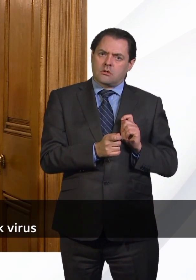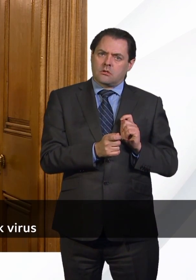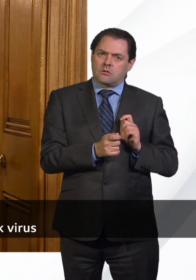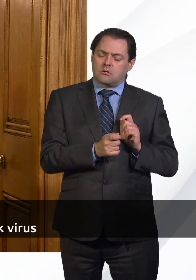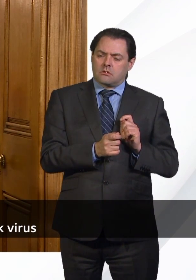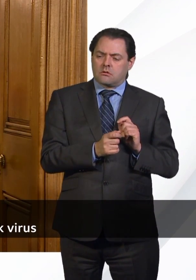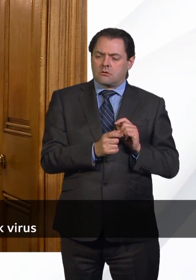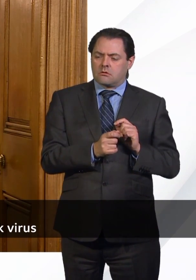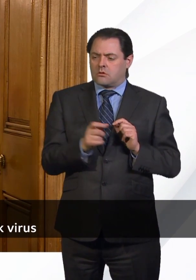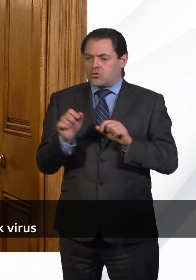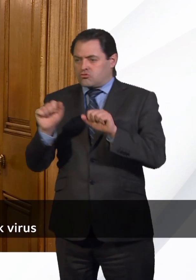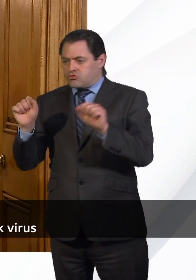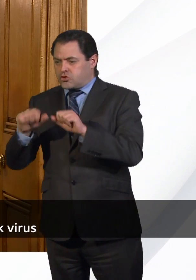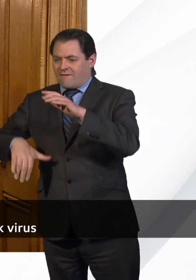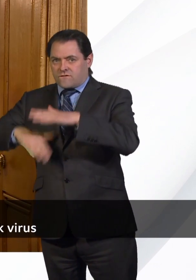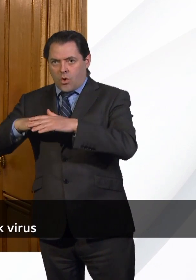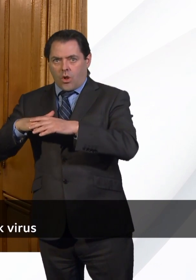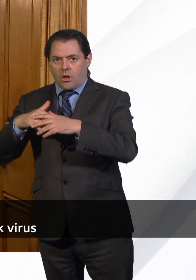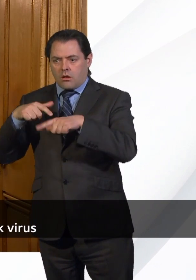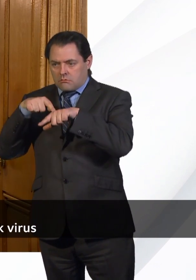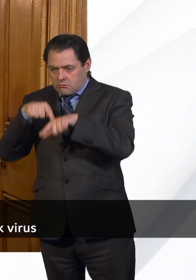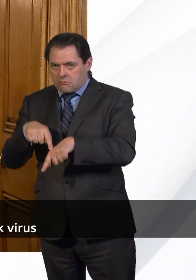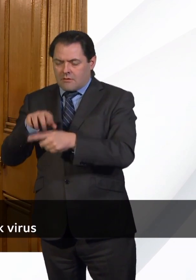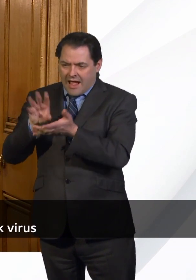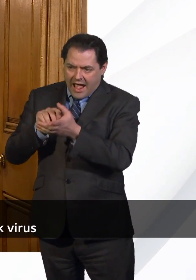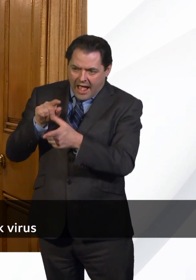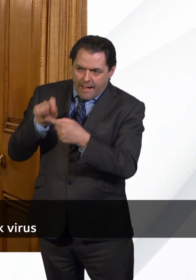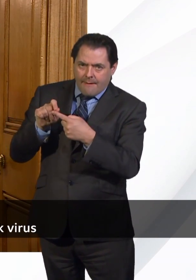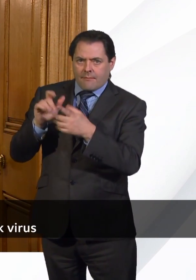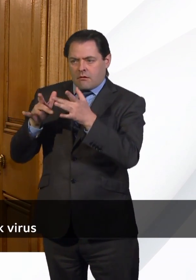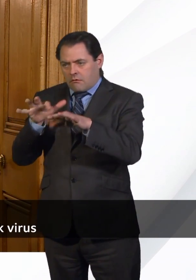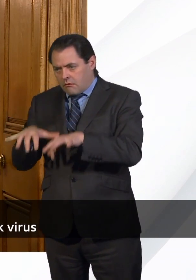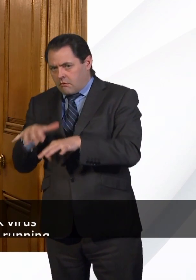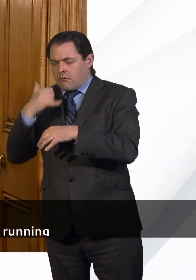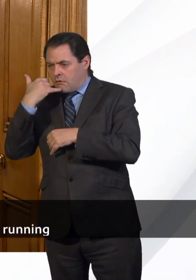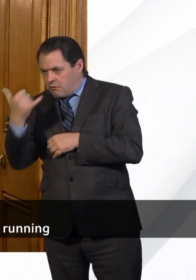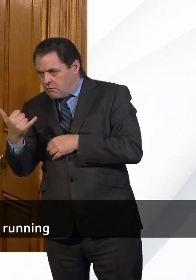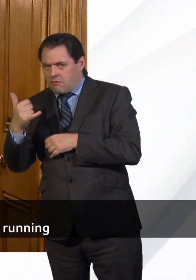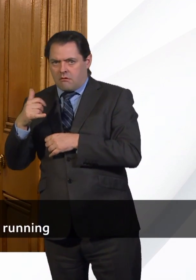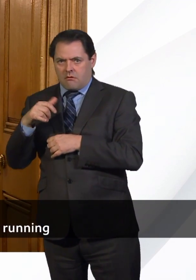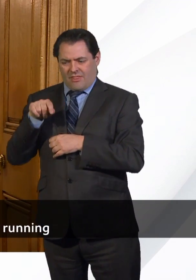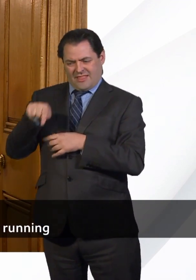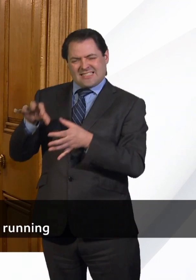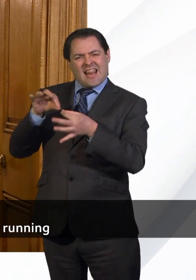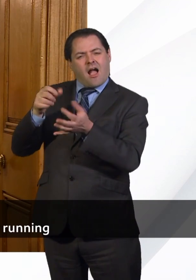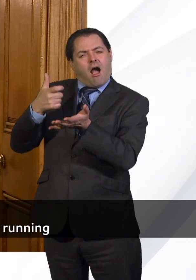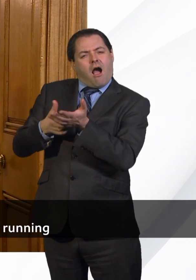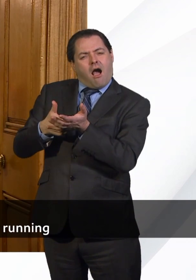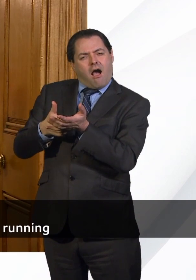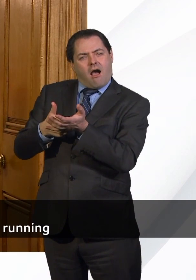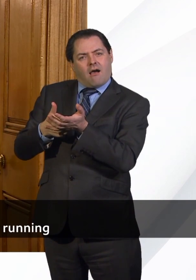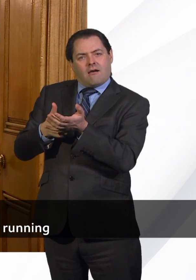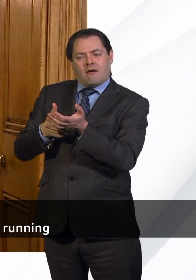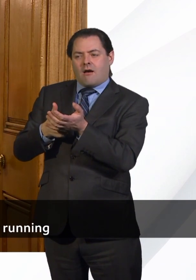that the test, track and trace system will help us to get R down and hold R down, and the lower